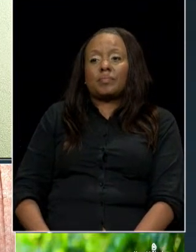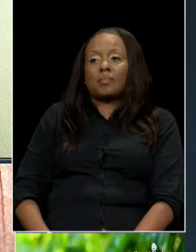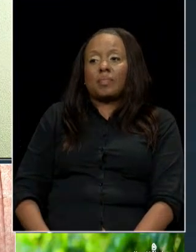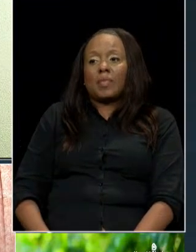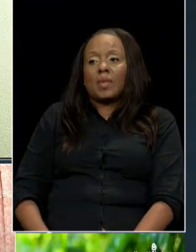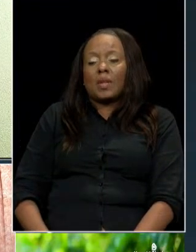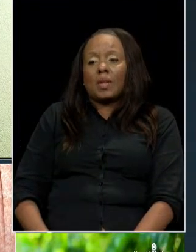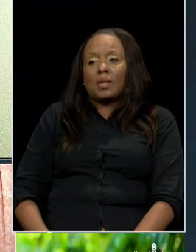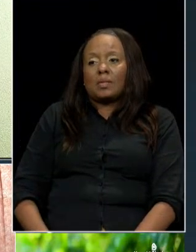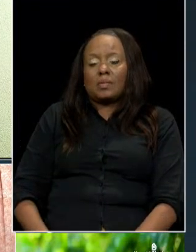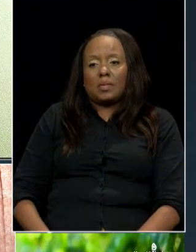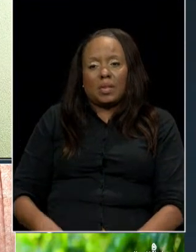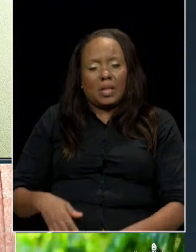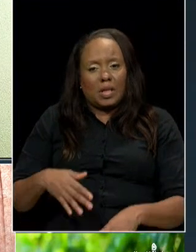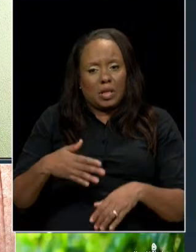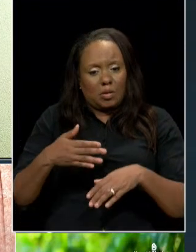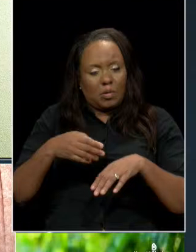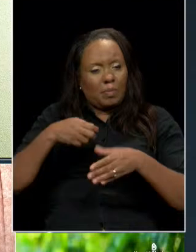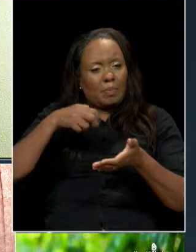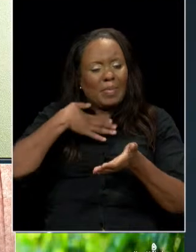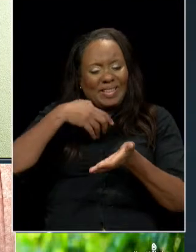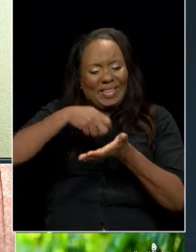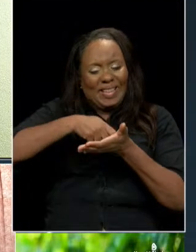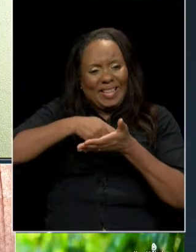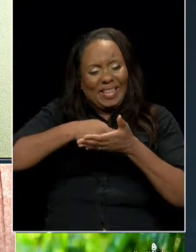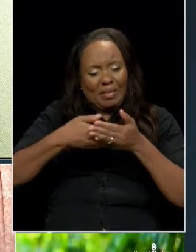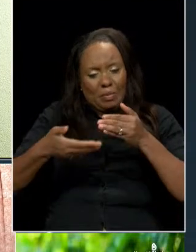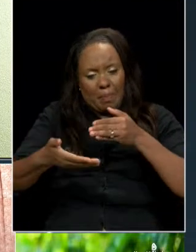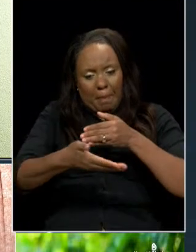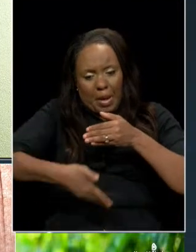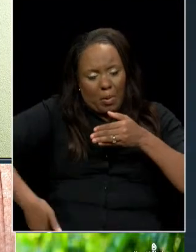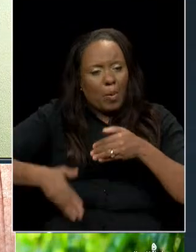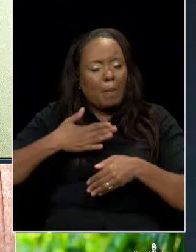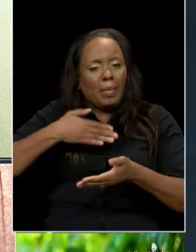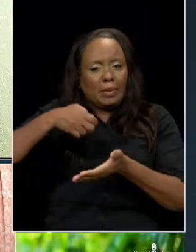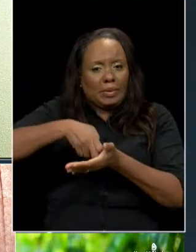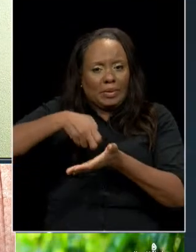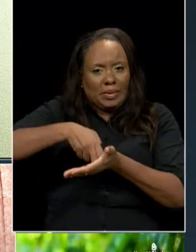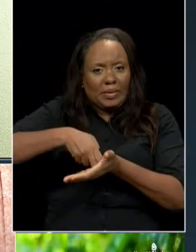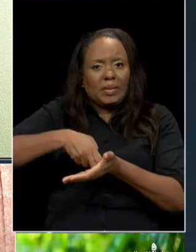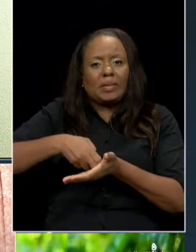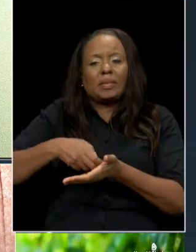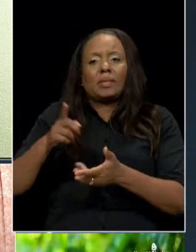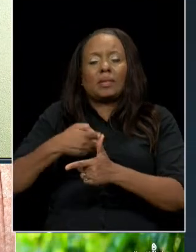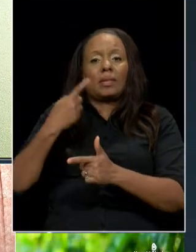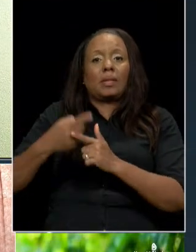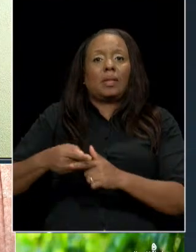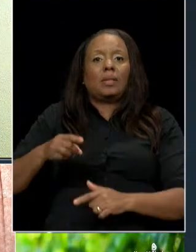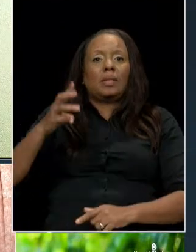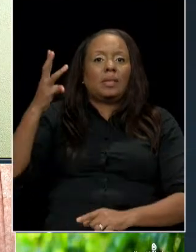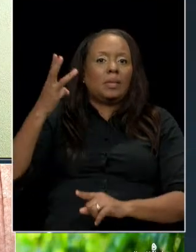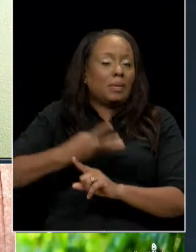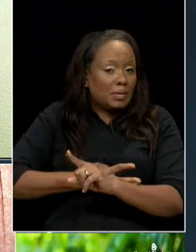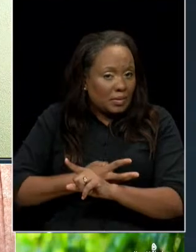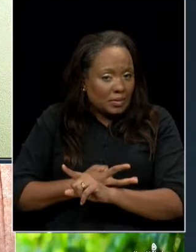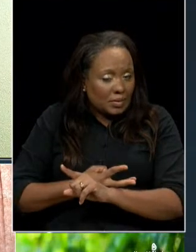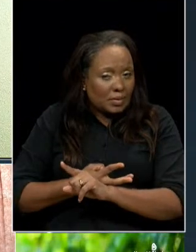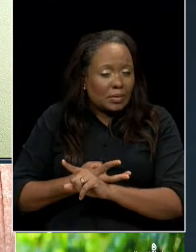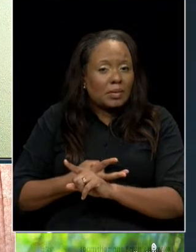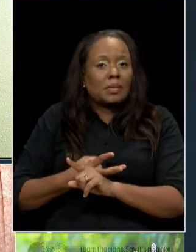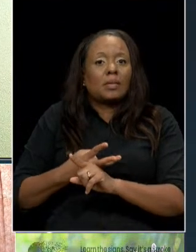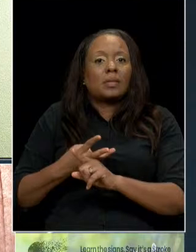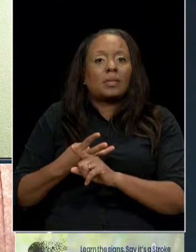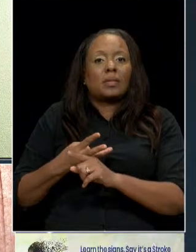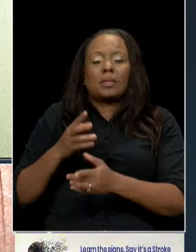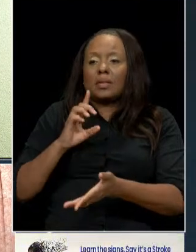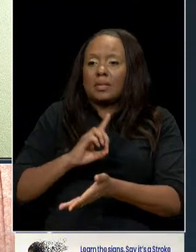cut below the knee. I love that cut. Then it takes 6 months to wear. Then the doctor